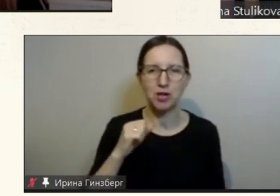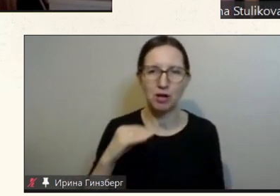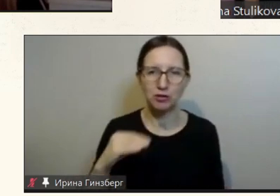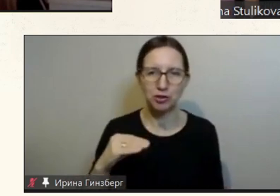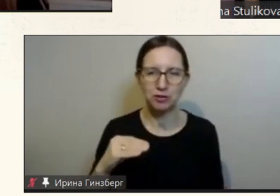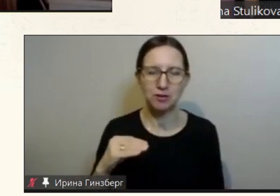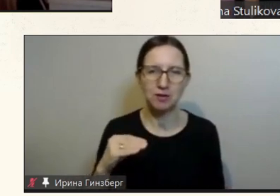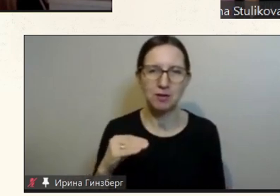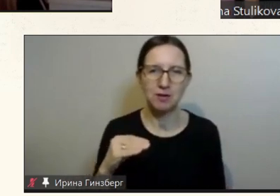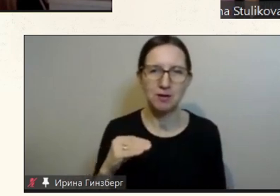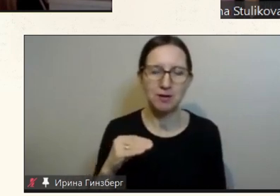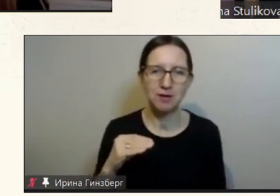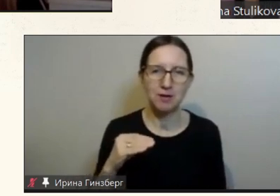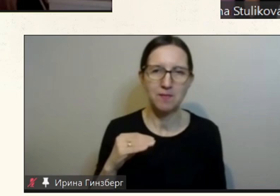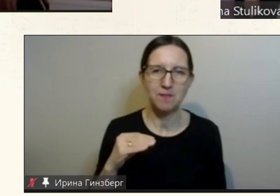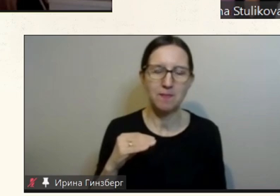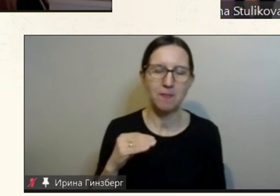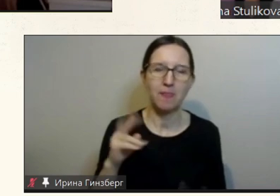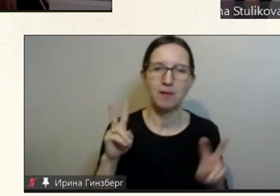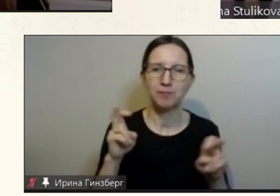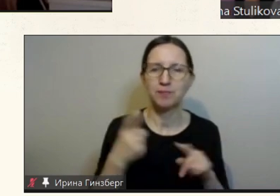Mirage.